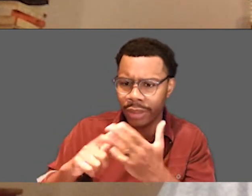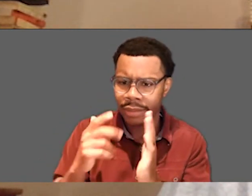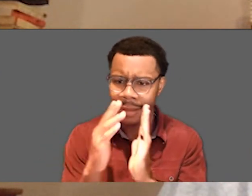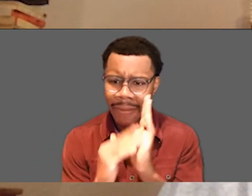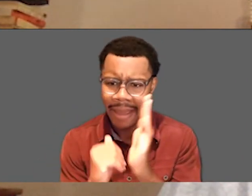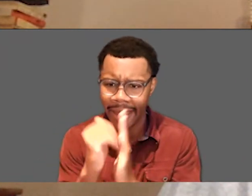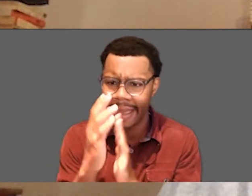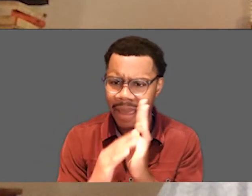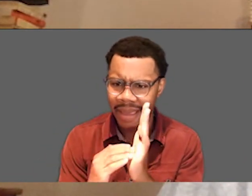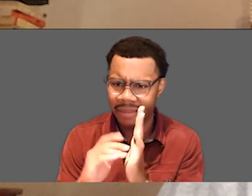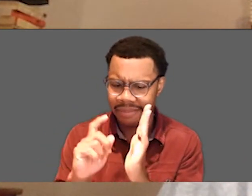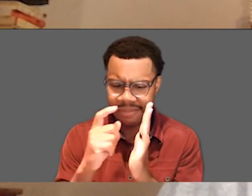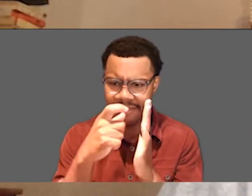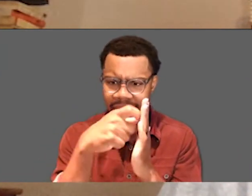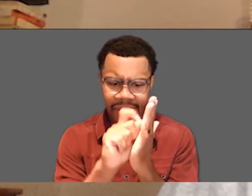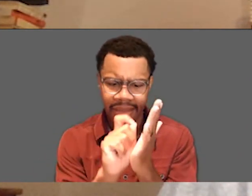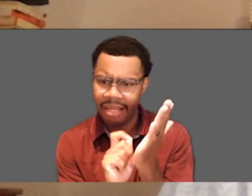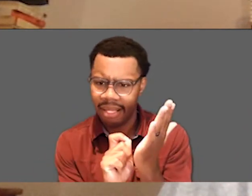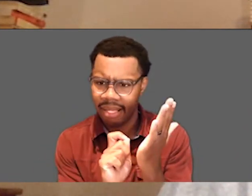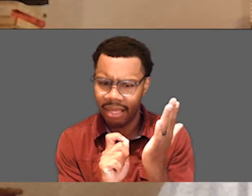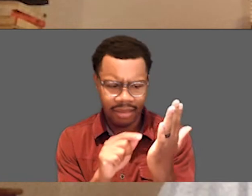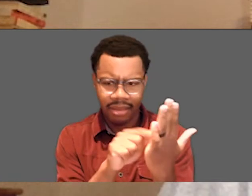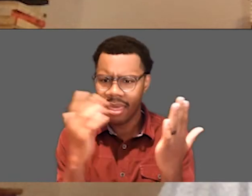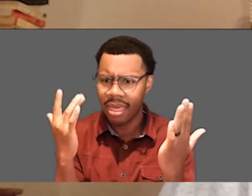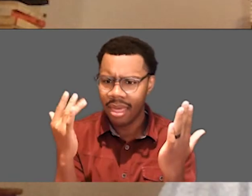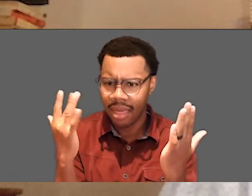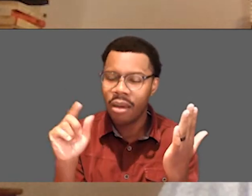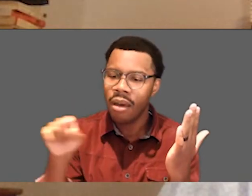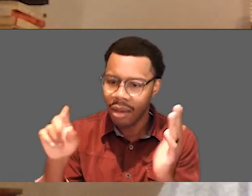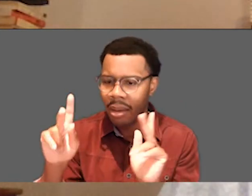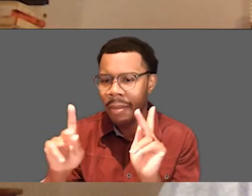worn smooth and eroded by the heels and palms of hands.